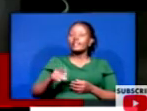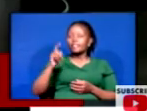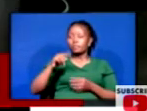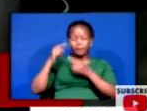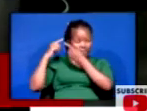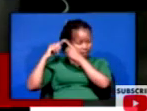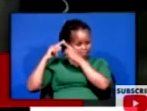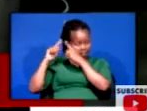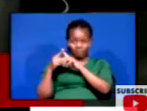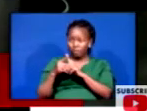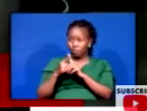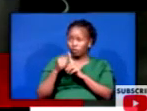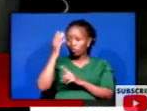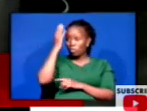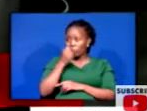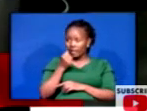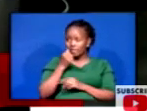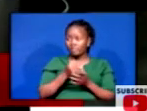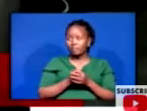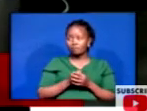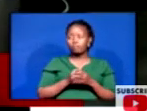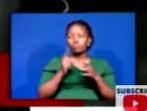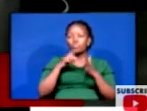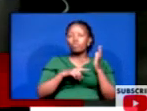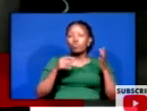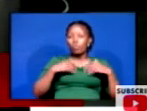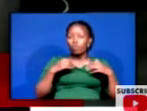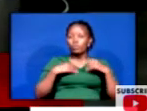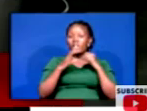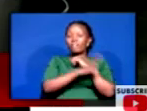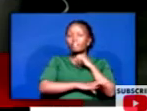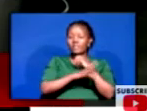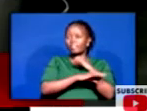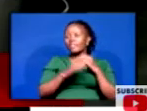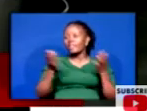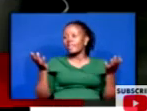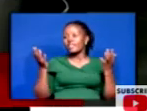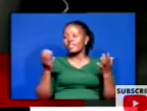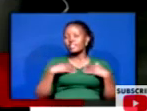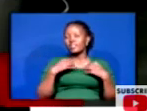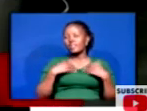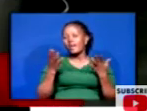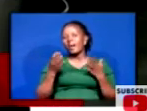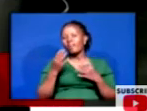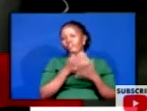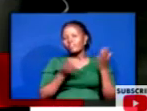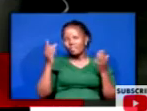in this country at the moment, to me, if you were to ask me, is superficial peace. Because